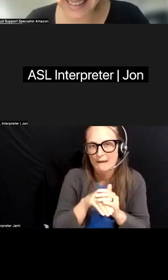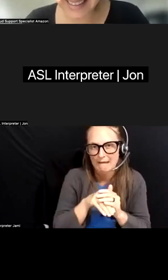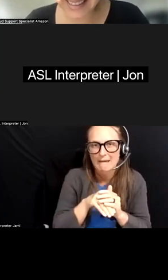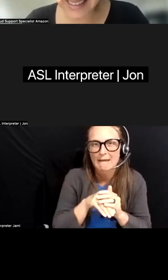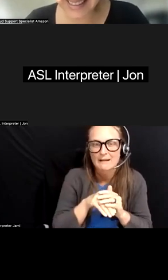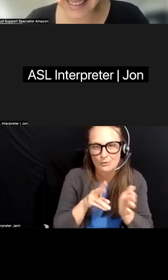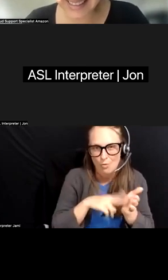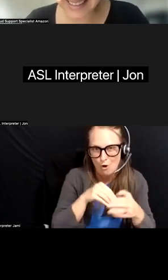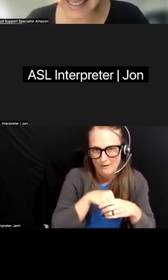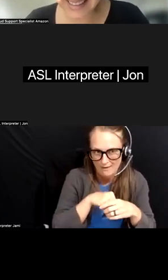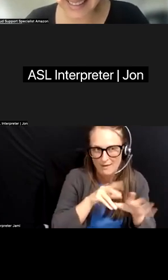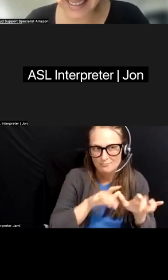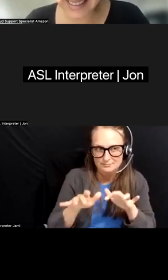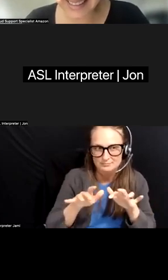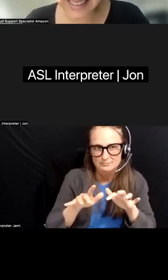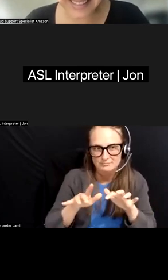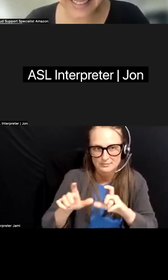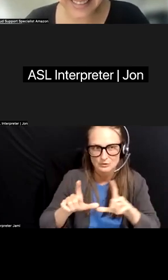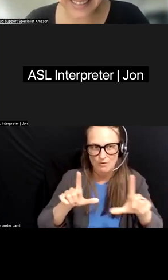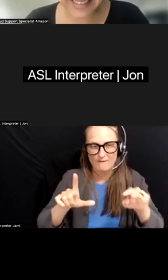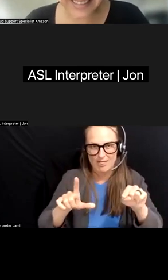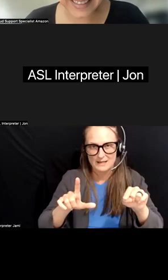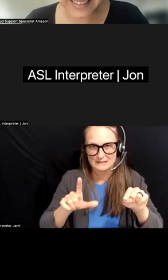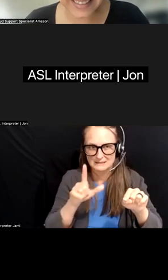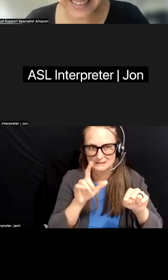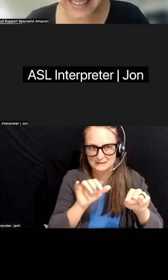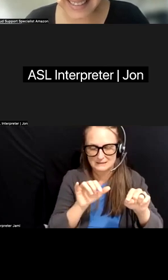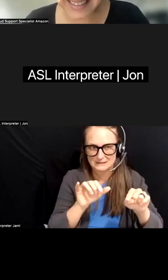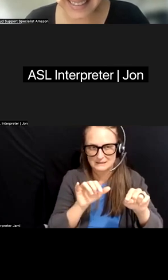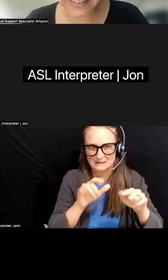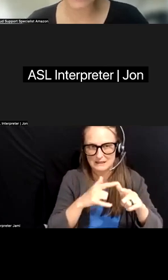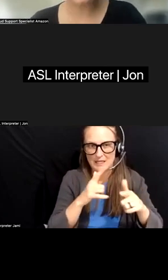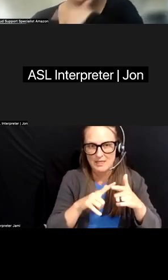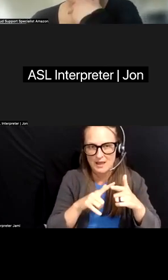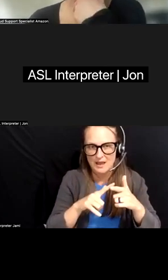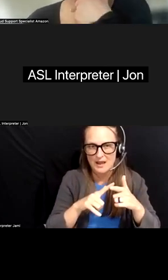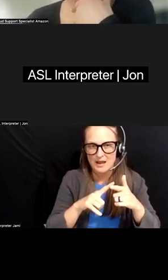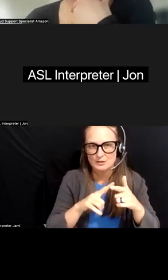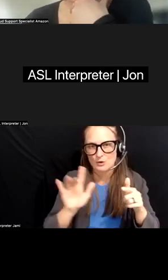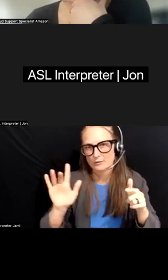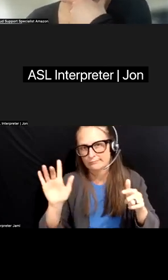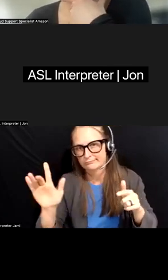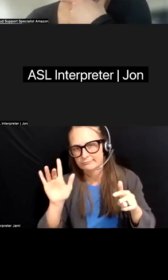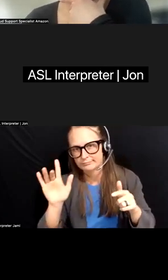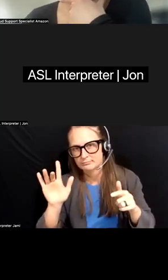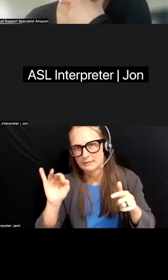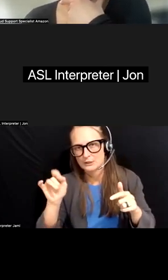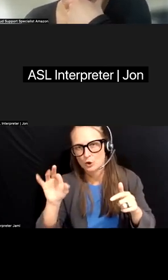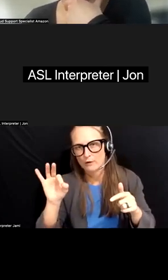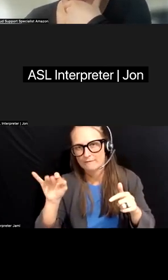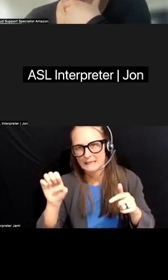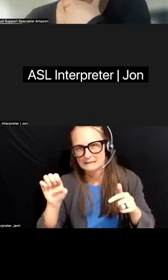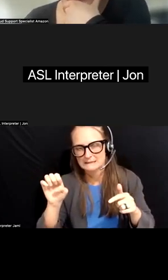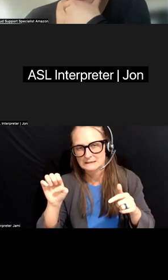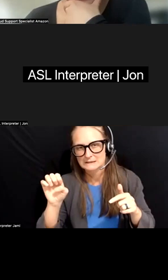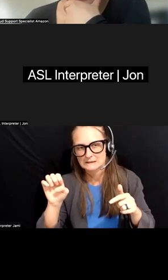this screen, and then once you're there, you'll need to get to this interface. Yeah. For